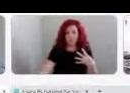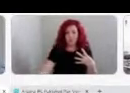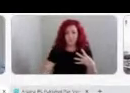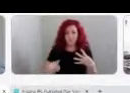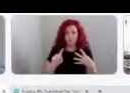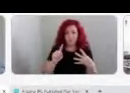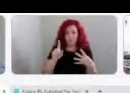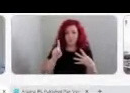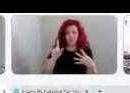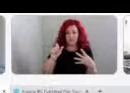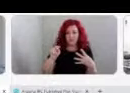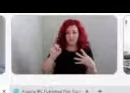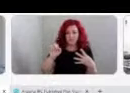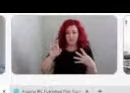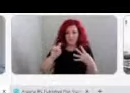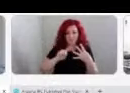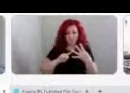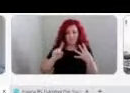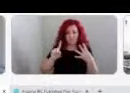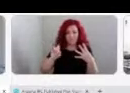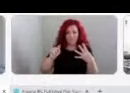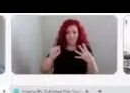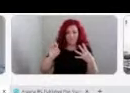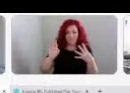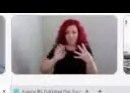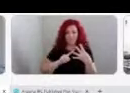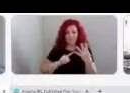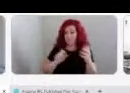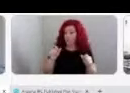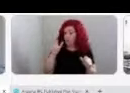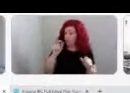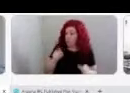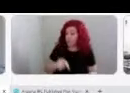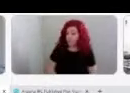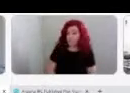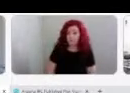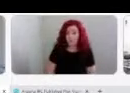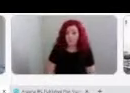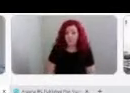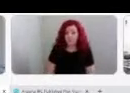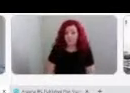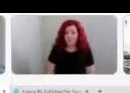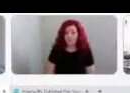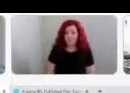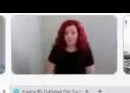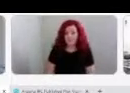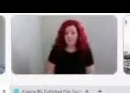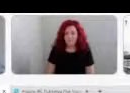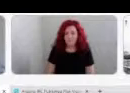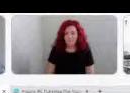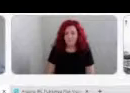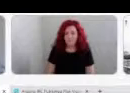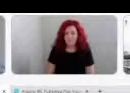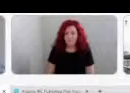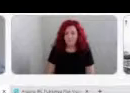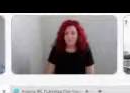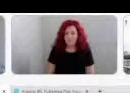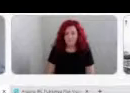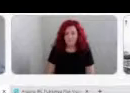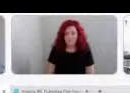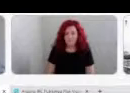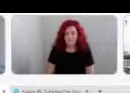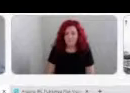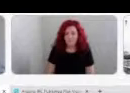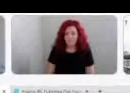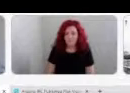lin can you hear us i can hear you can you hear me yes please proceed i'm a